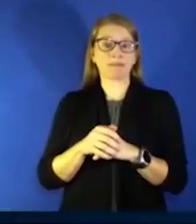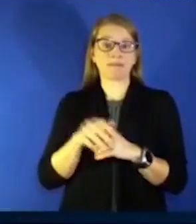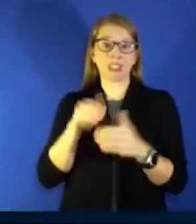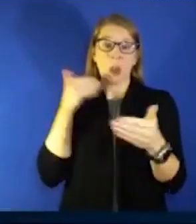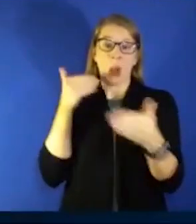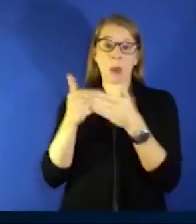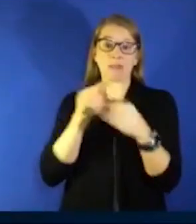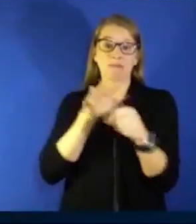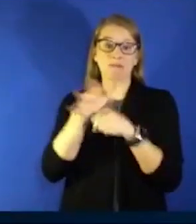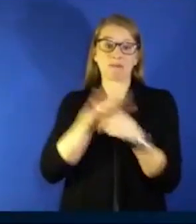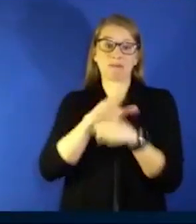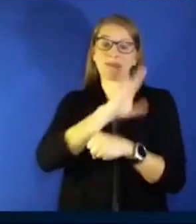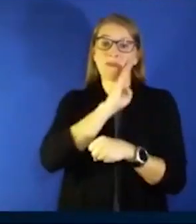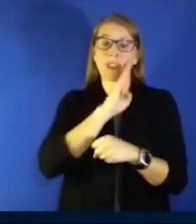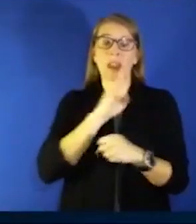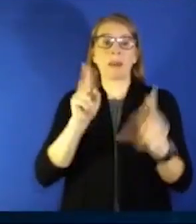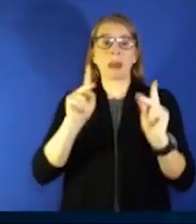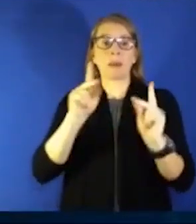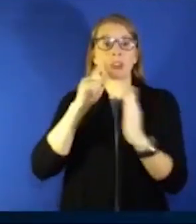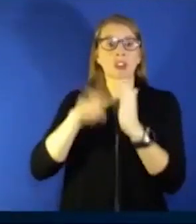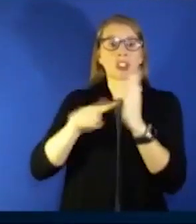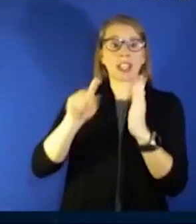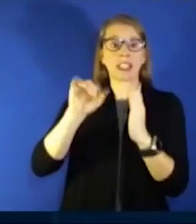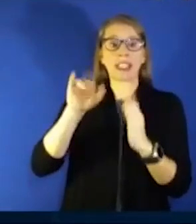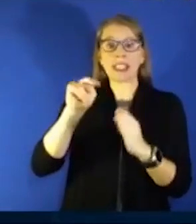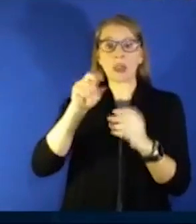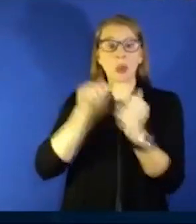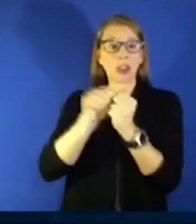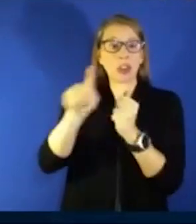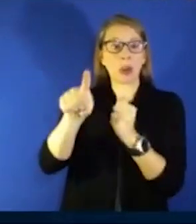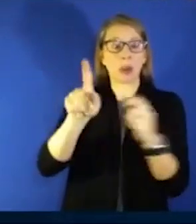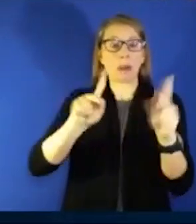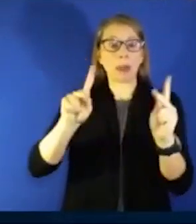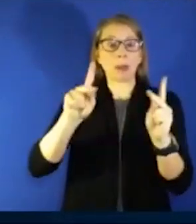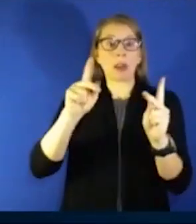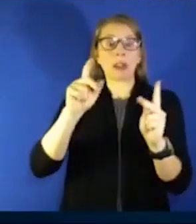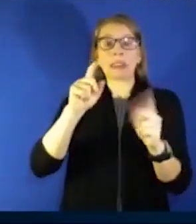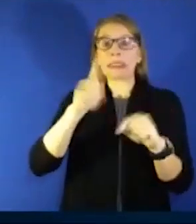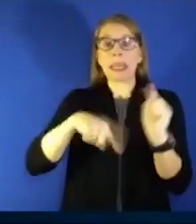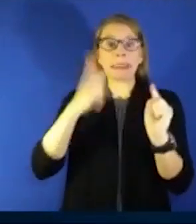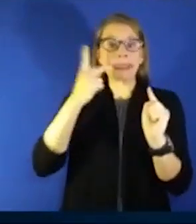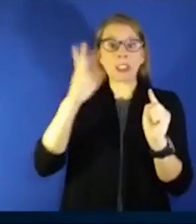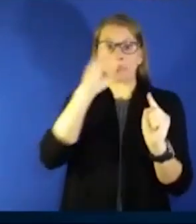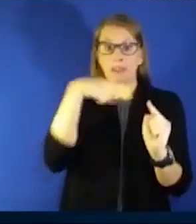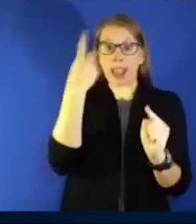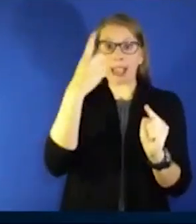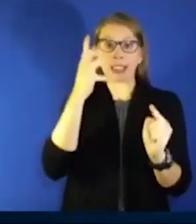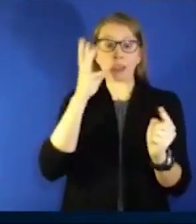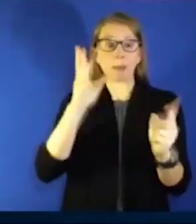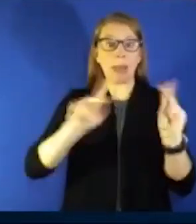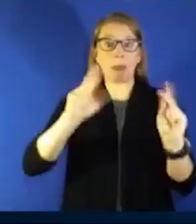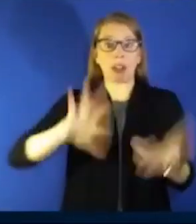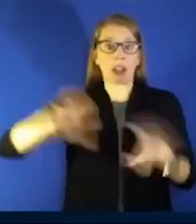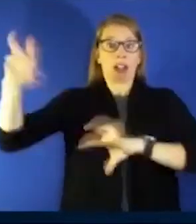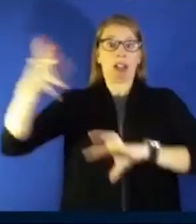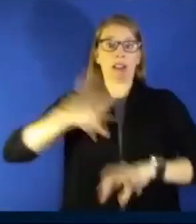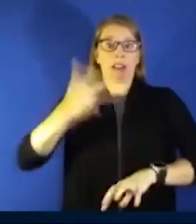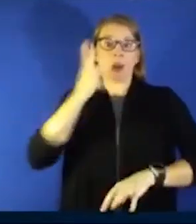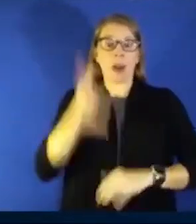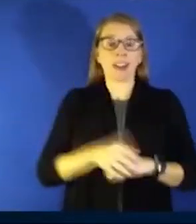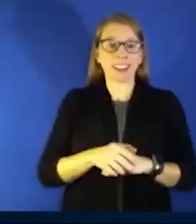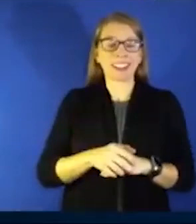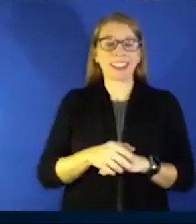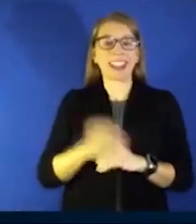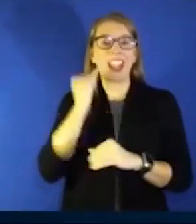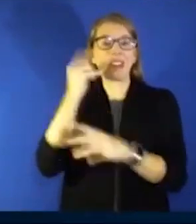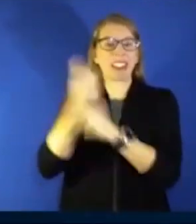you because if people don't see your face, people will go all askew. And I will let you know when we get the numbers. Okay, we will check back in with you. But let's see if there's any reporter questions